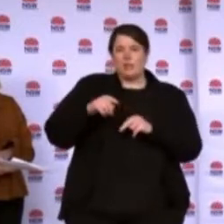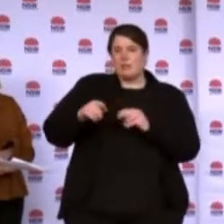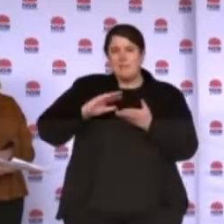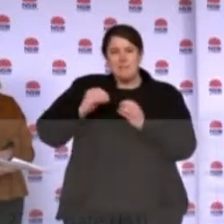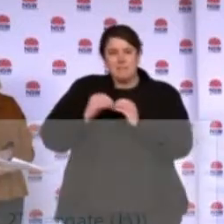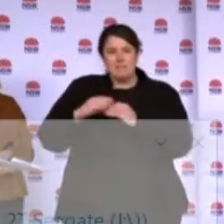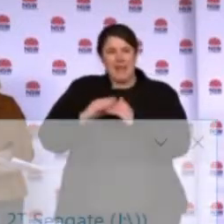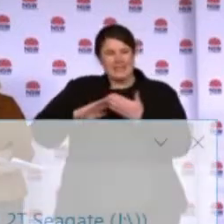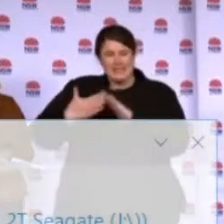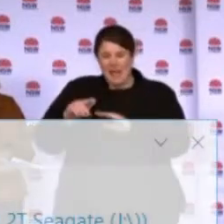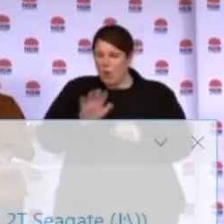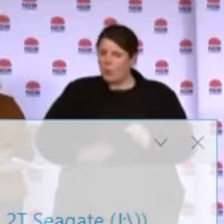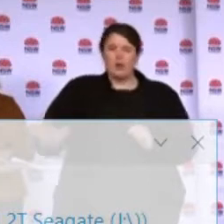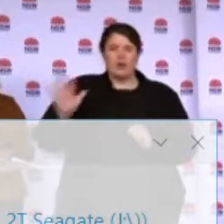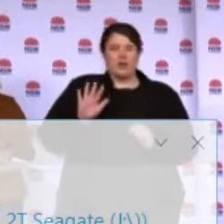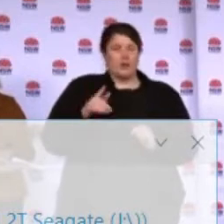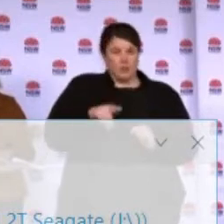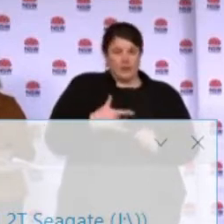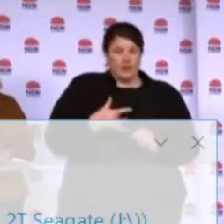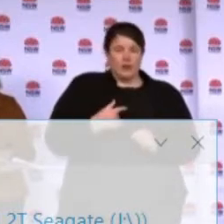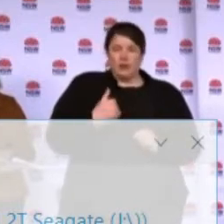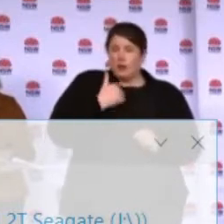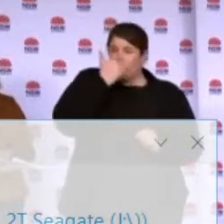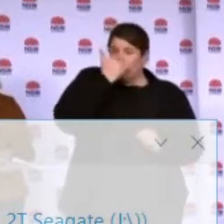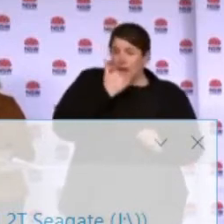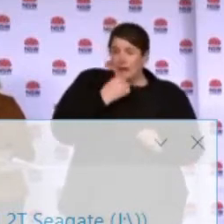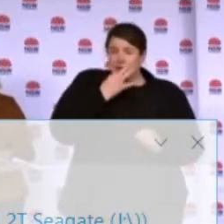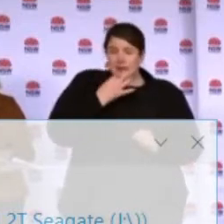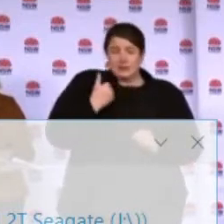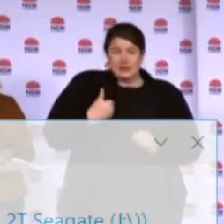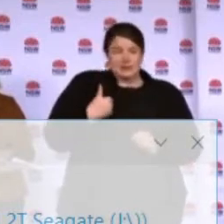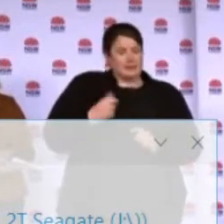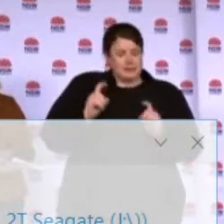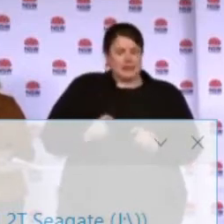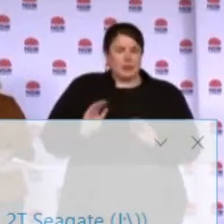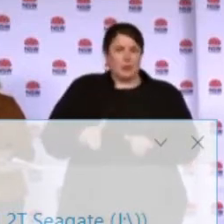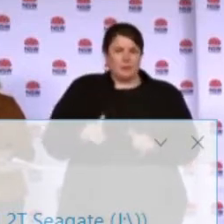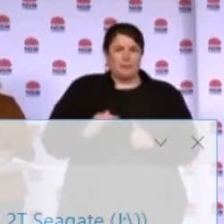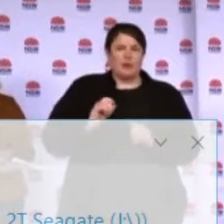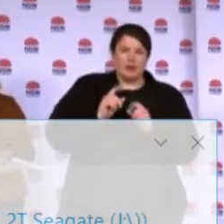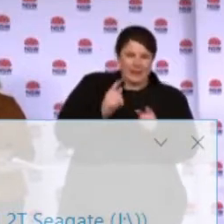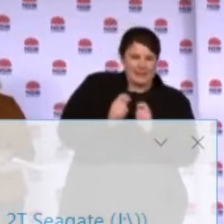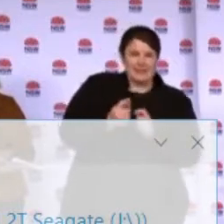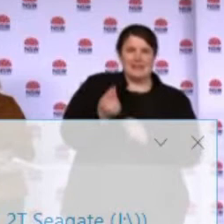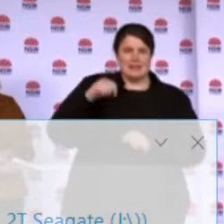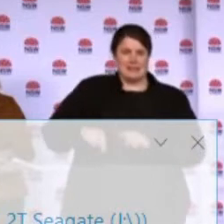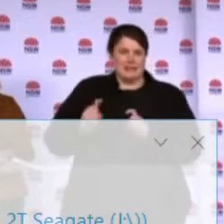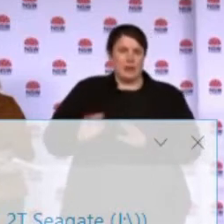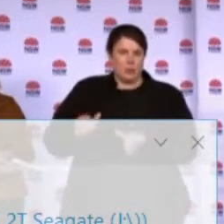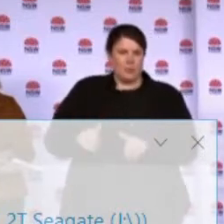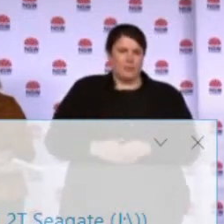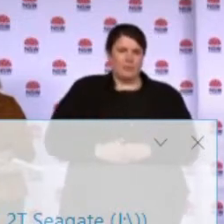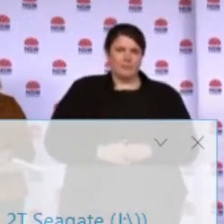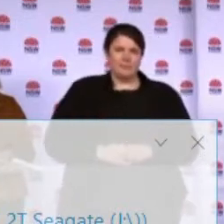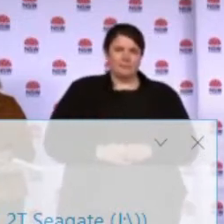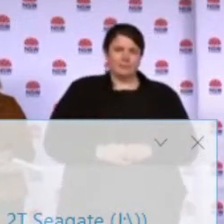suspect, even at 1% that you might have COVID, you have to go and get tested and stay home until you get the result. And that is really, really important.